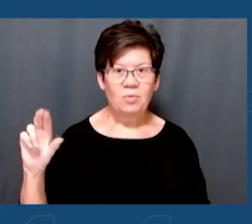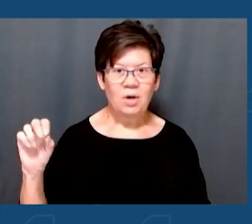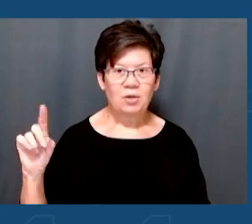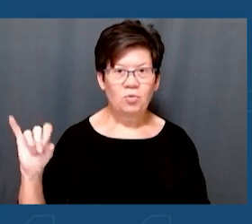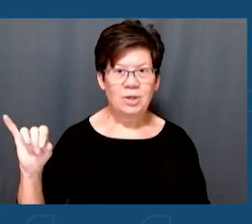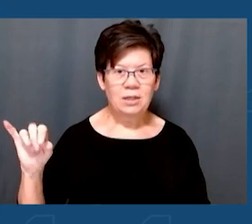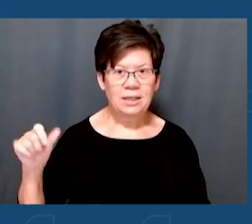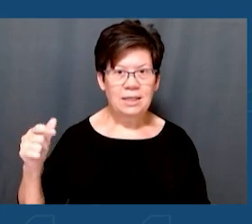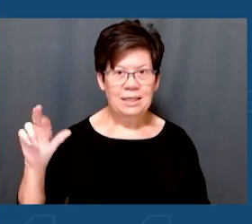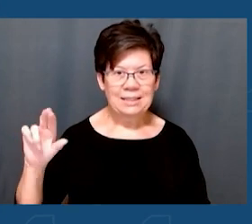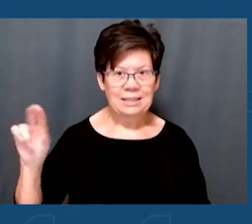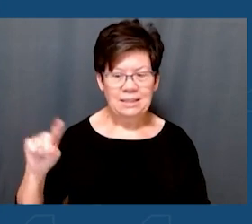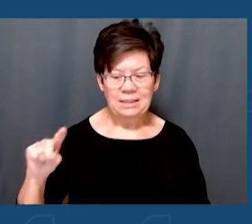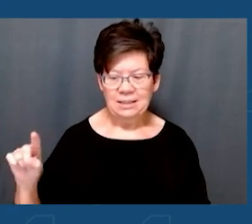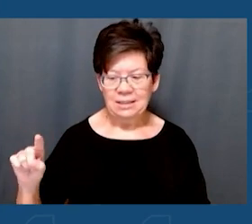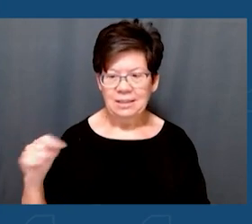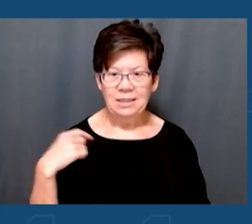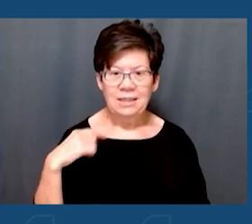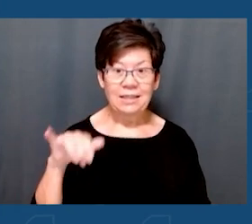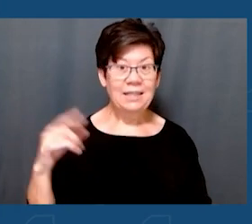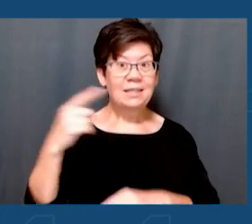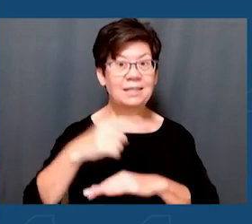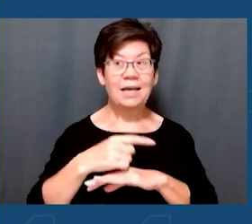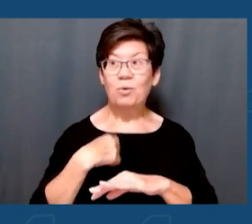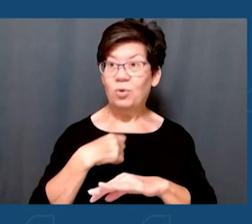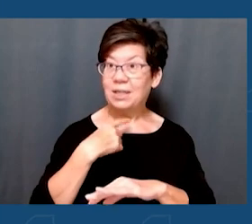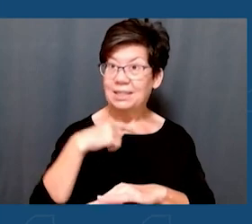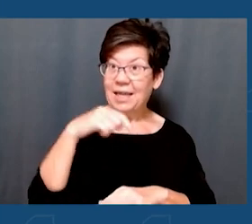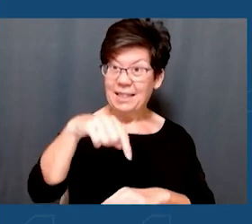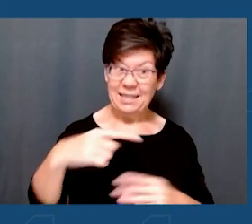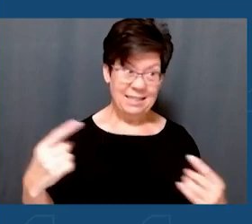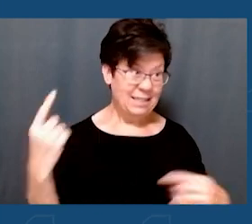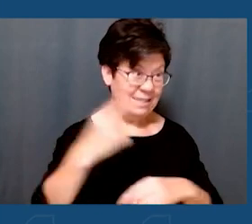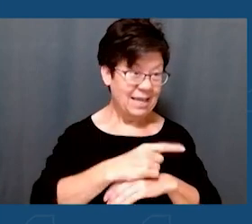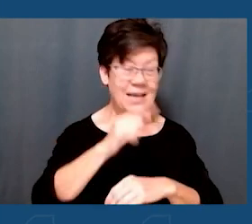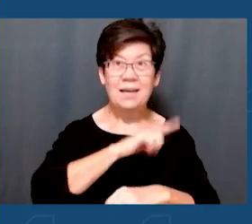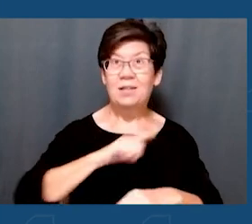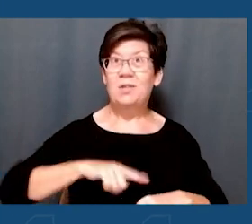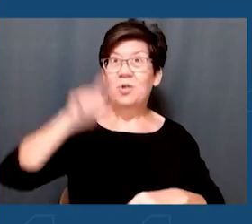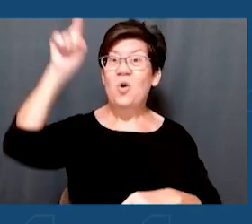today we could say that this is the day that the Lord has made.